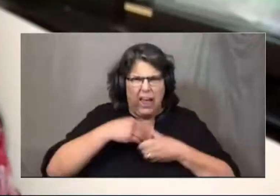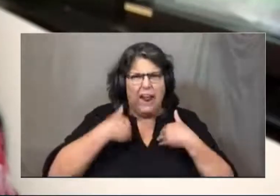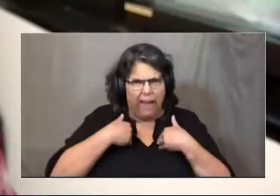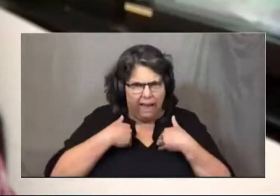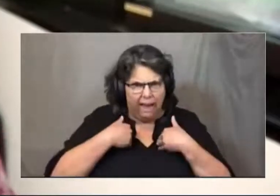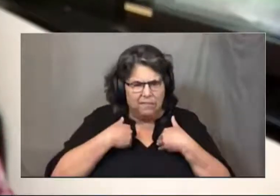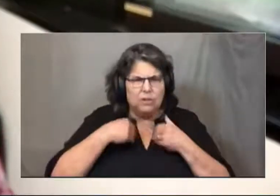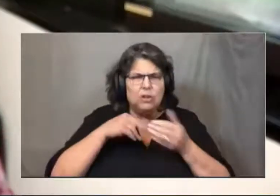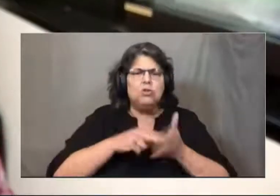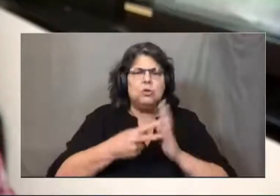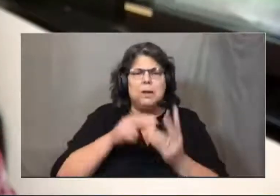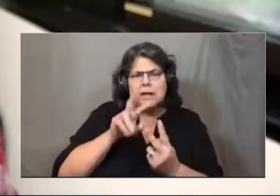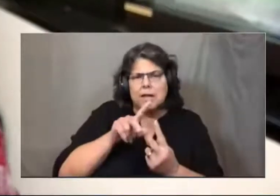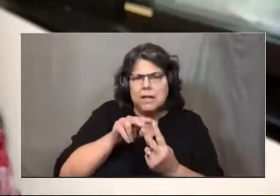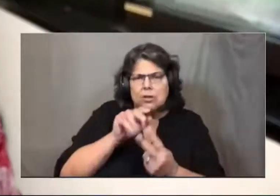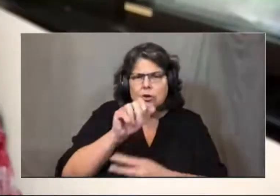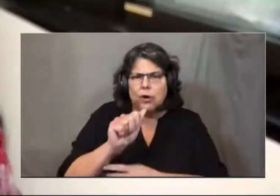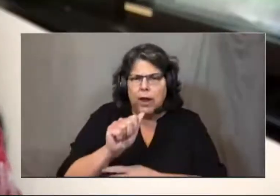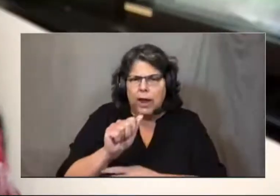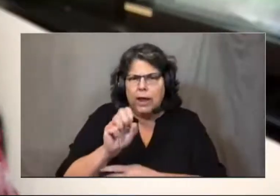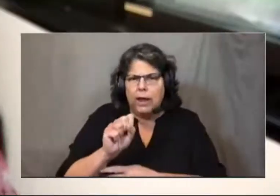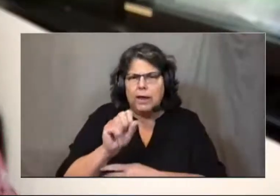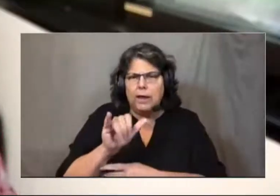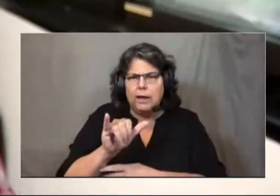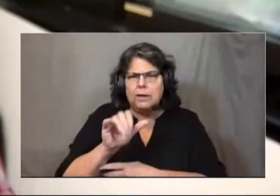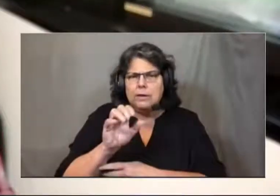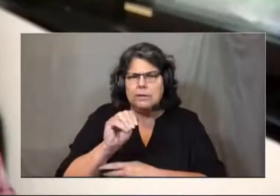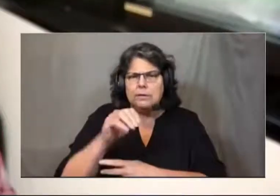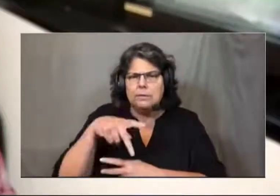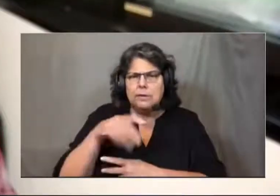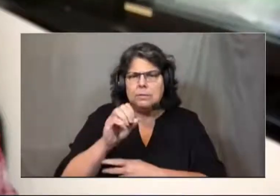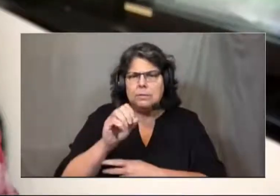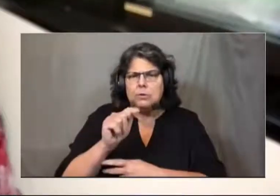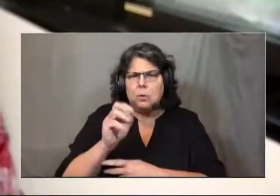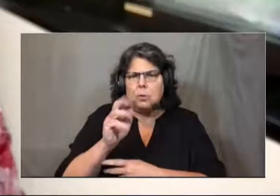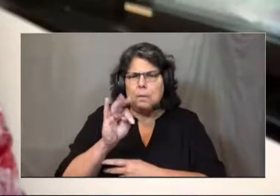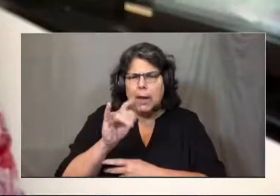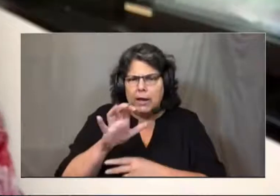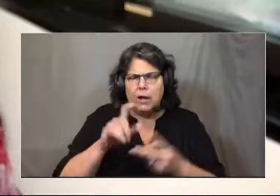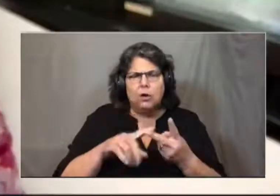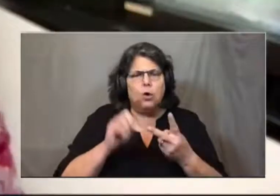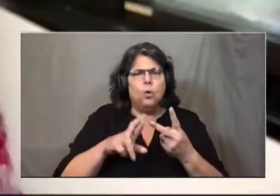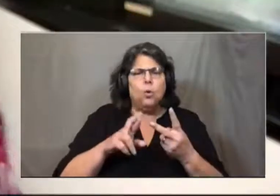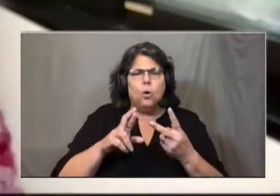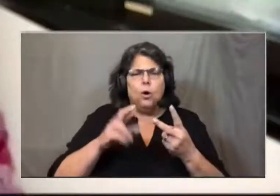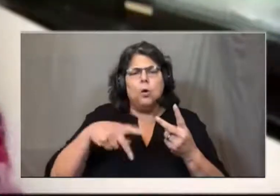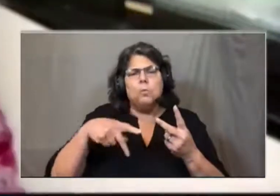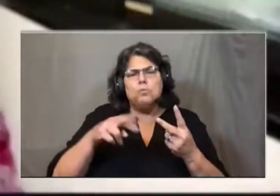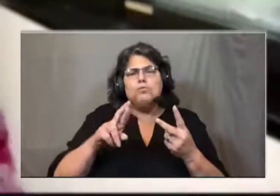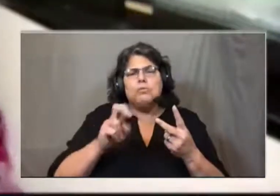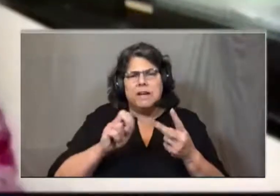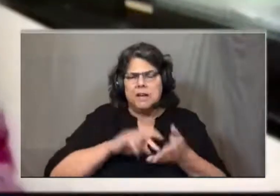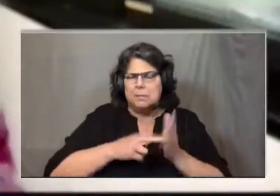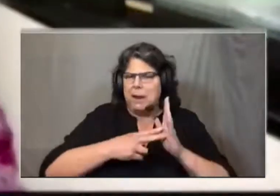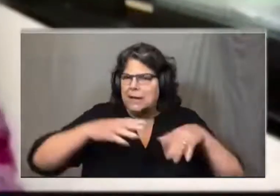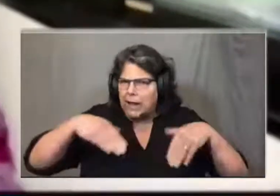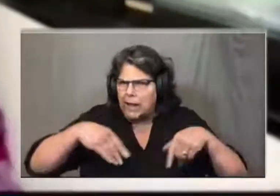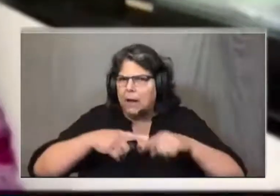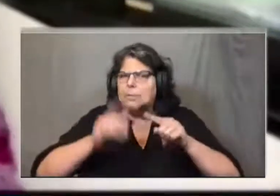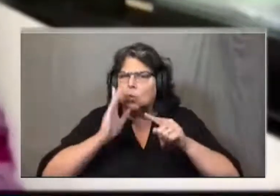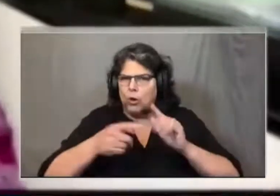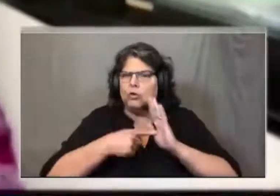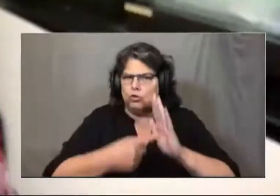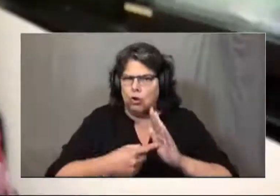transmit that disease to others do not have symptoms. So it pays to get tested. And if we find them, then we can contain